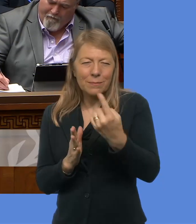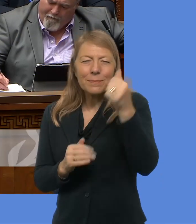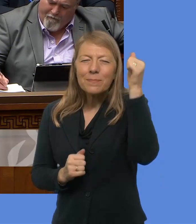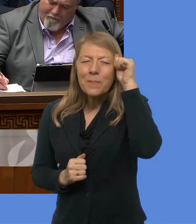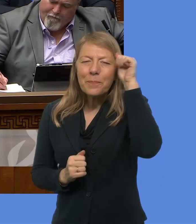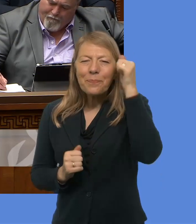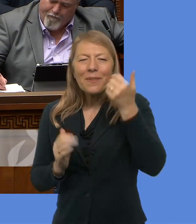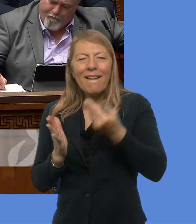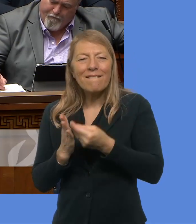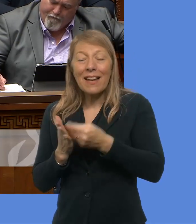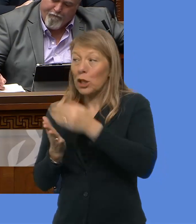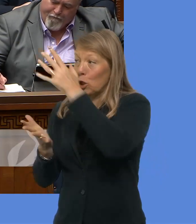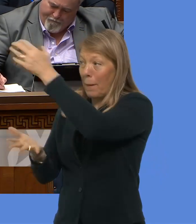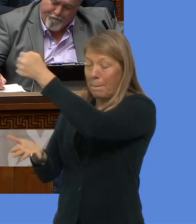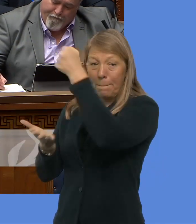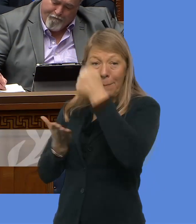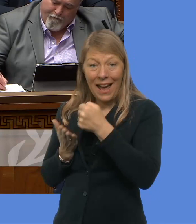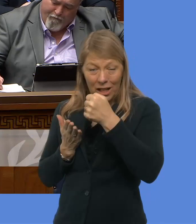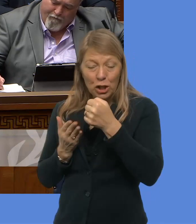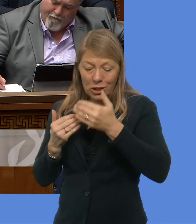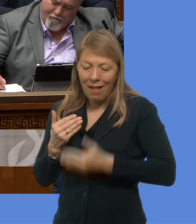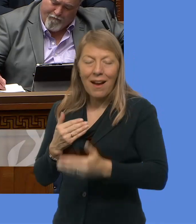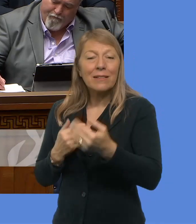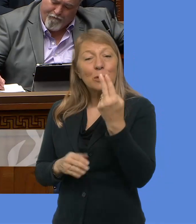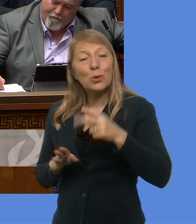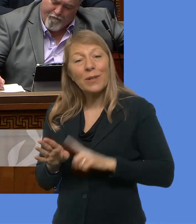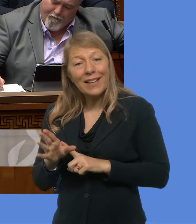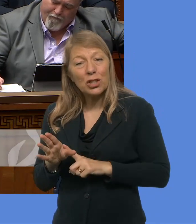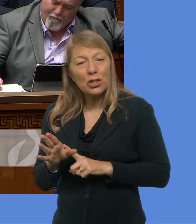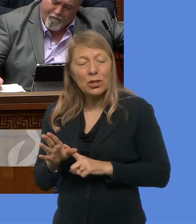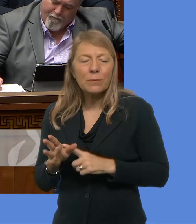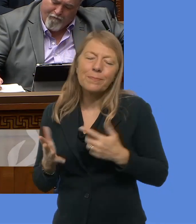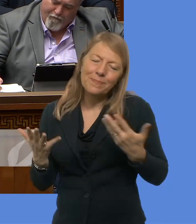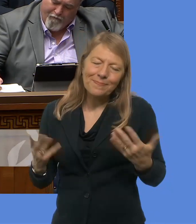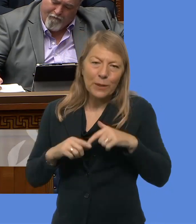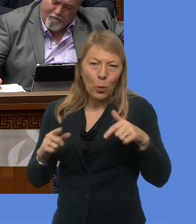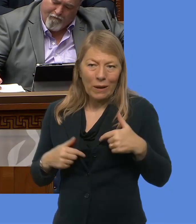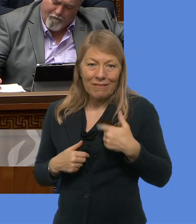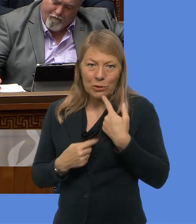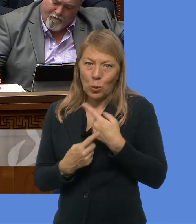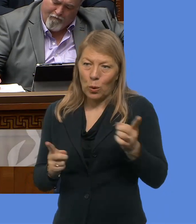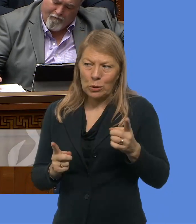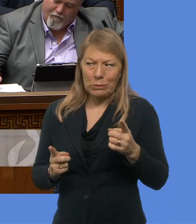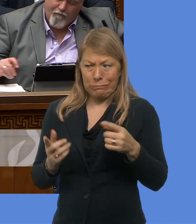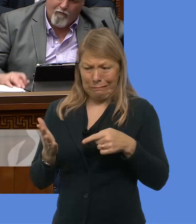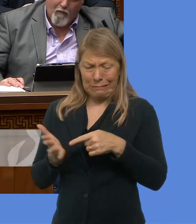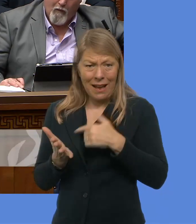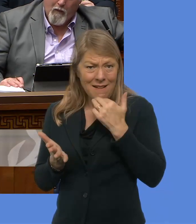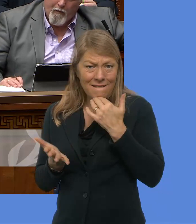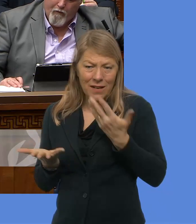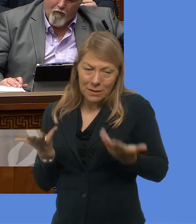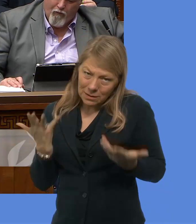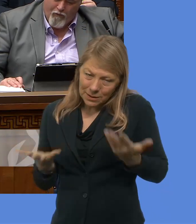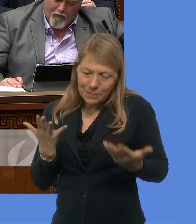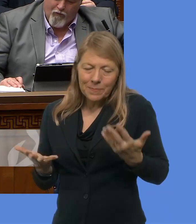package is for 2 years, and concerns obviously have been outlined in respect of that. We must ensure that we are funded to